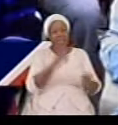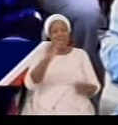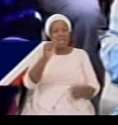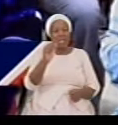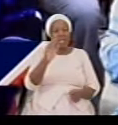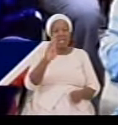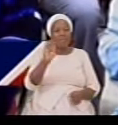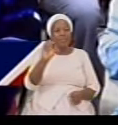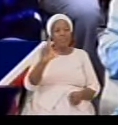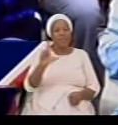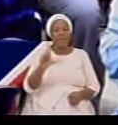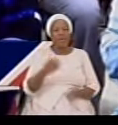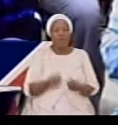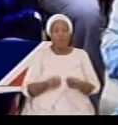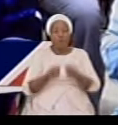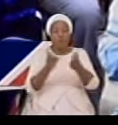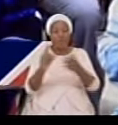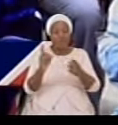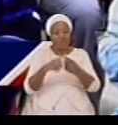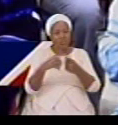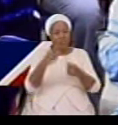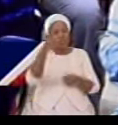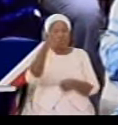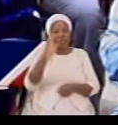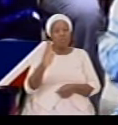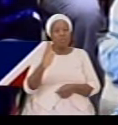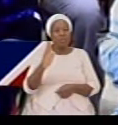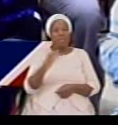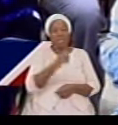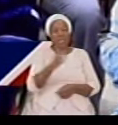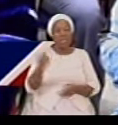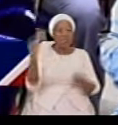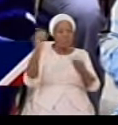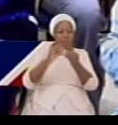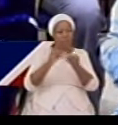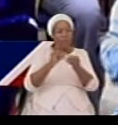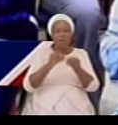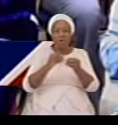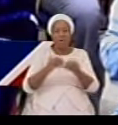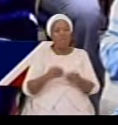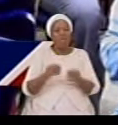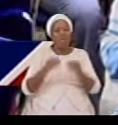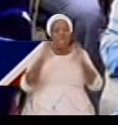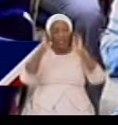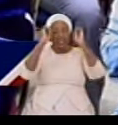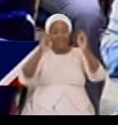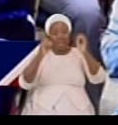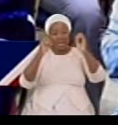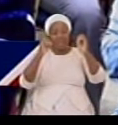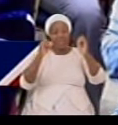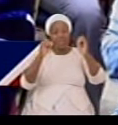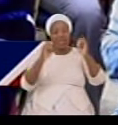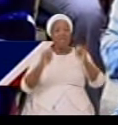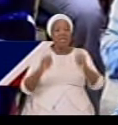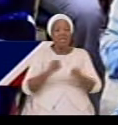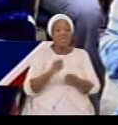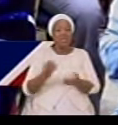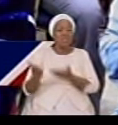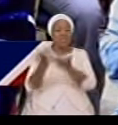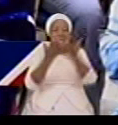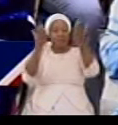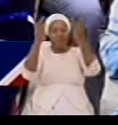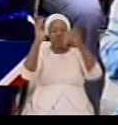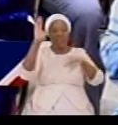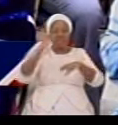Abel offered unto God a more excellent sacrifice than